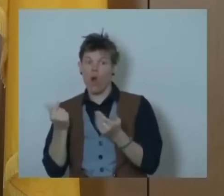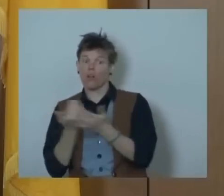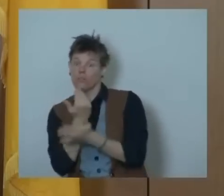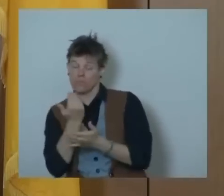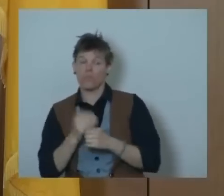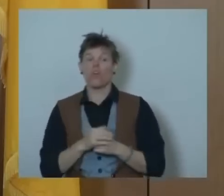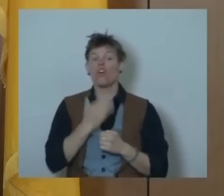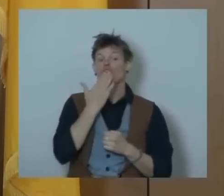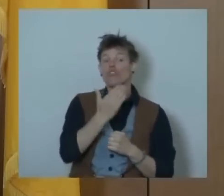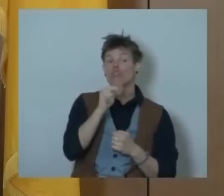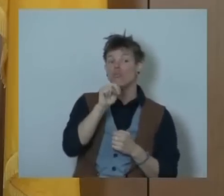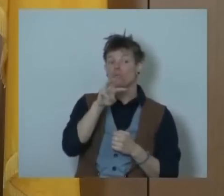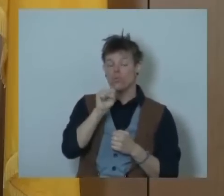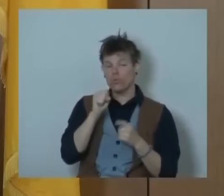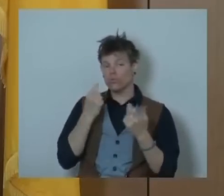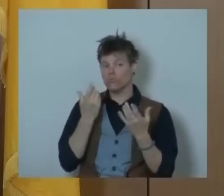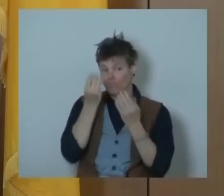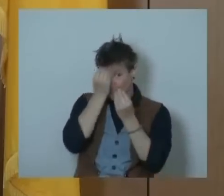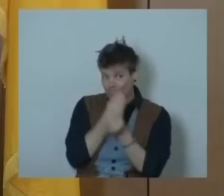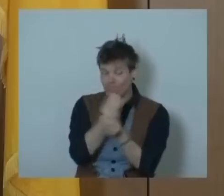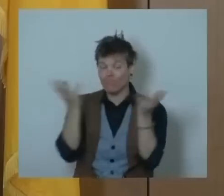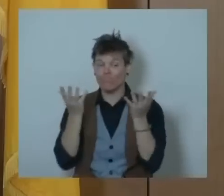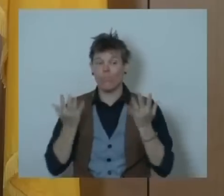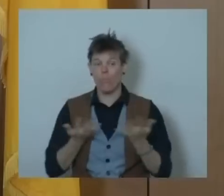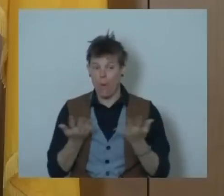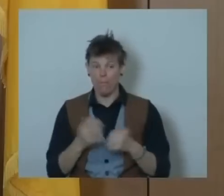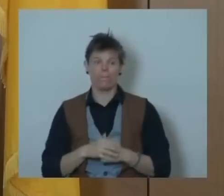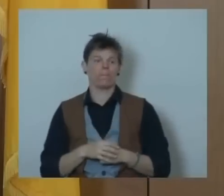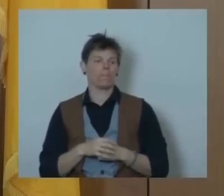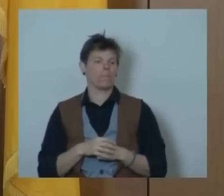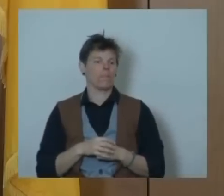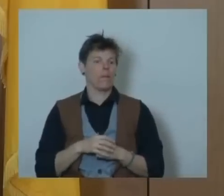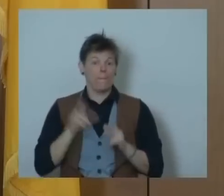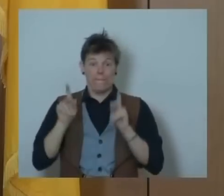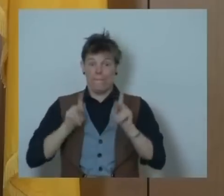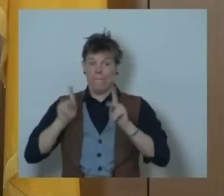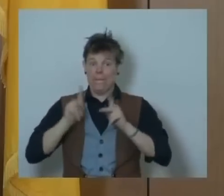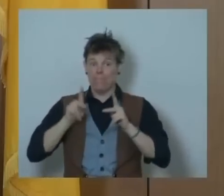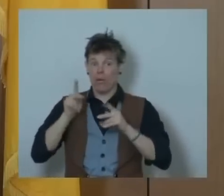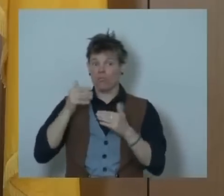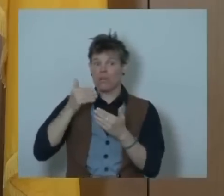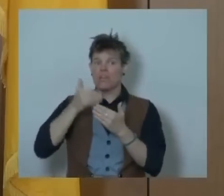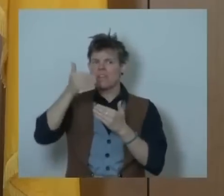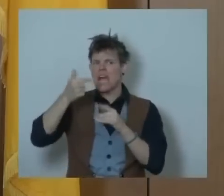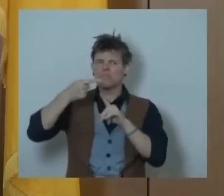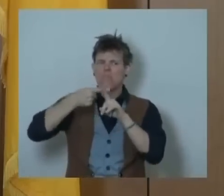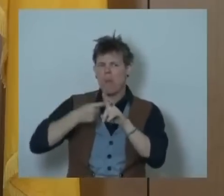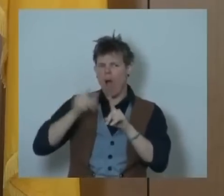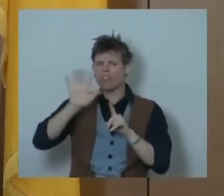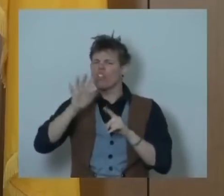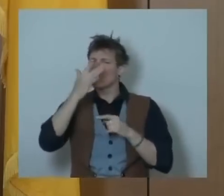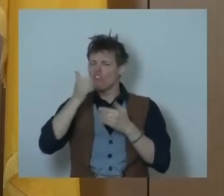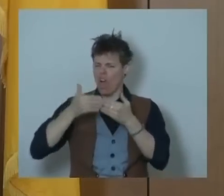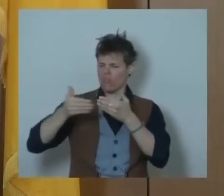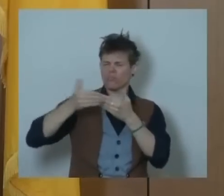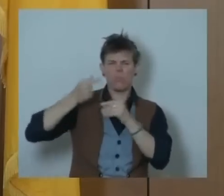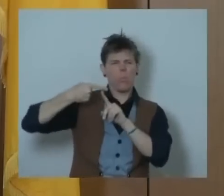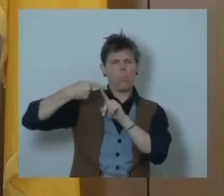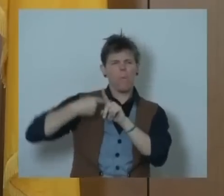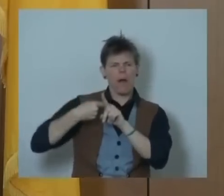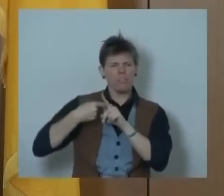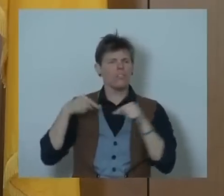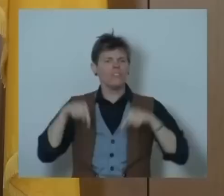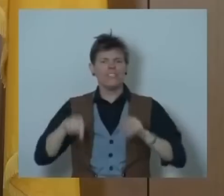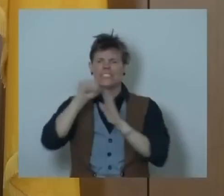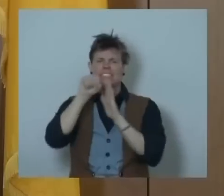share, and we want to give people a sense about what the next month is going to look like in the state. And as we prepare